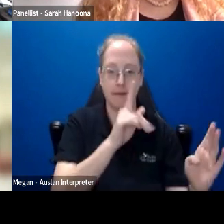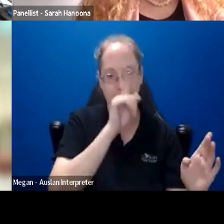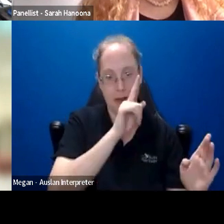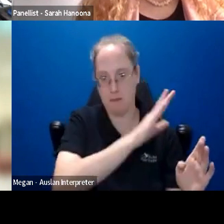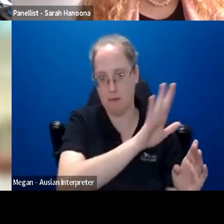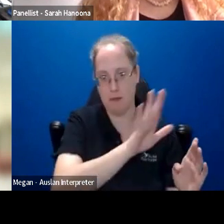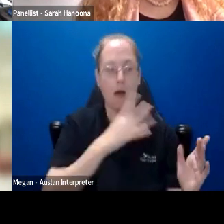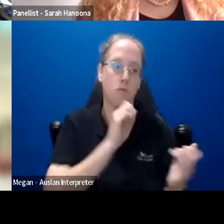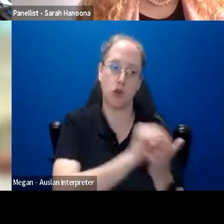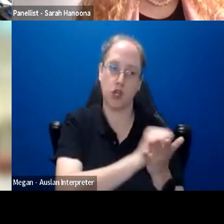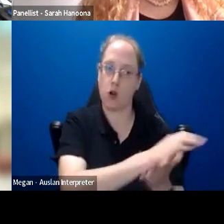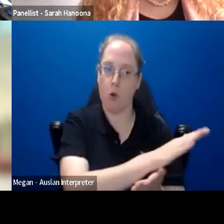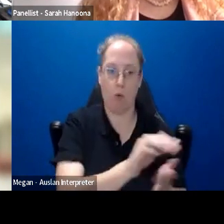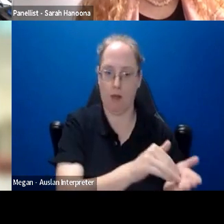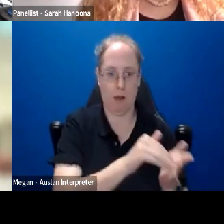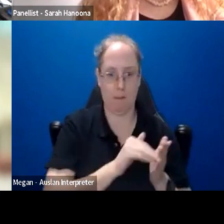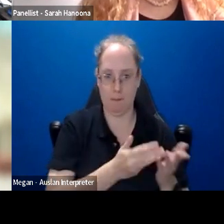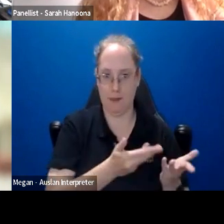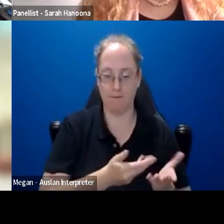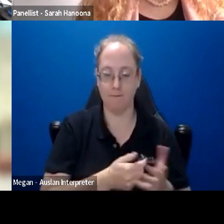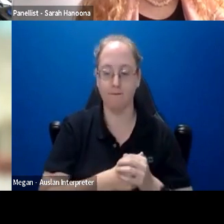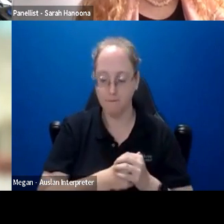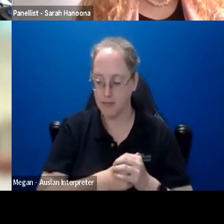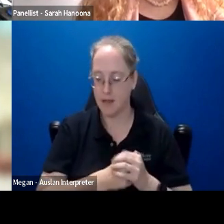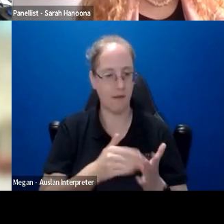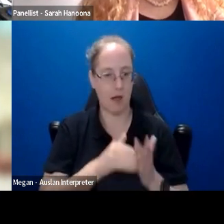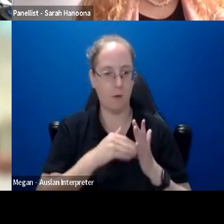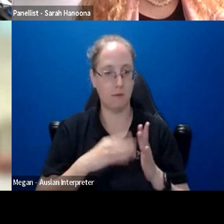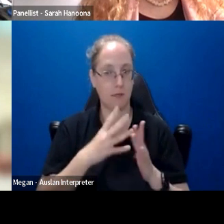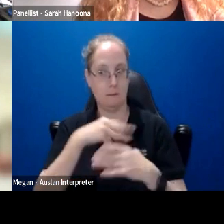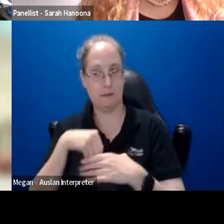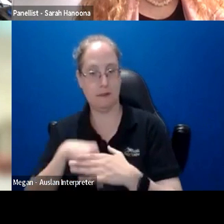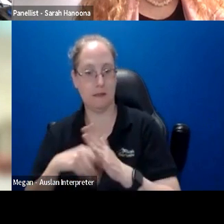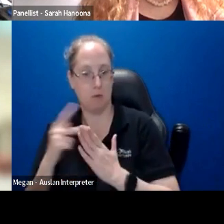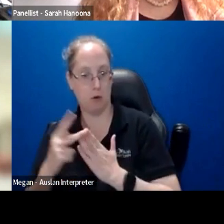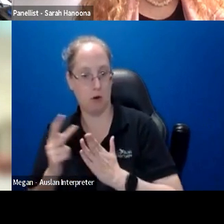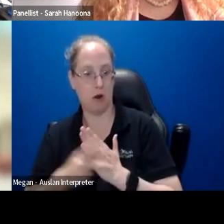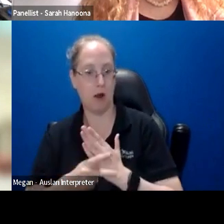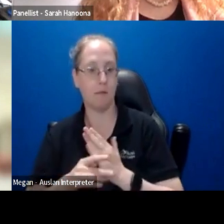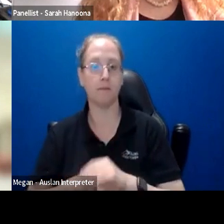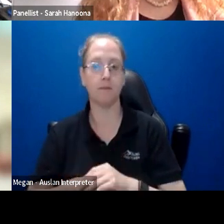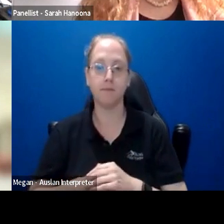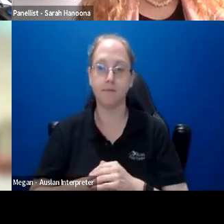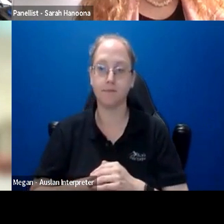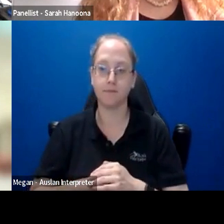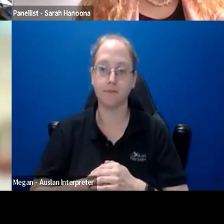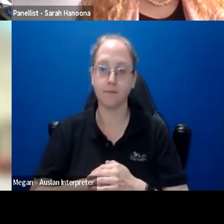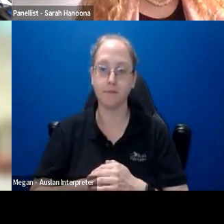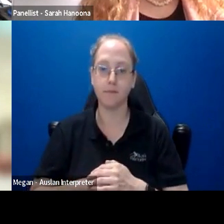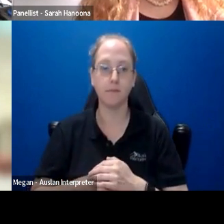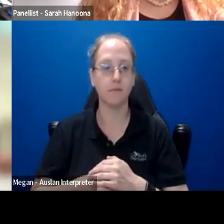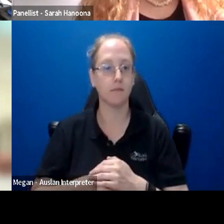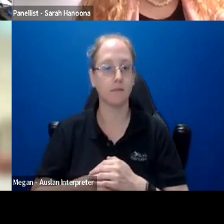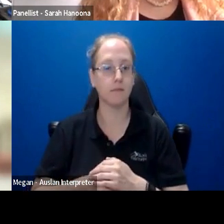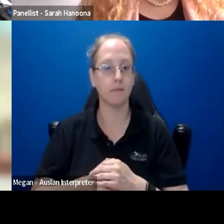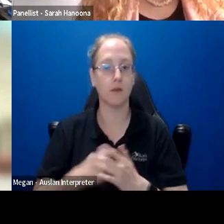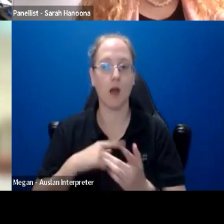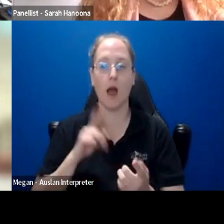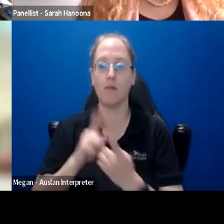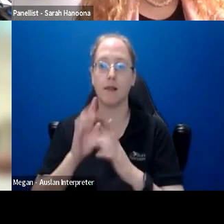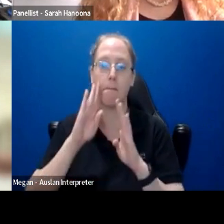of them. They've helped me so much to get into this program, especially Renee. I've also met